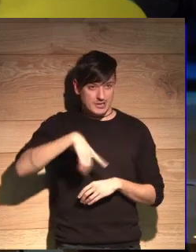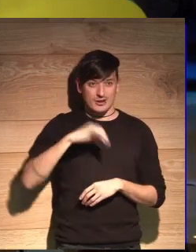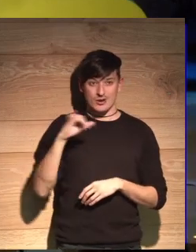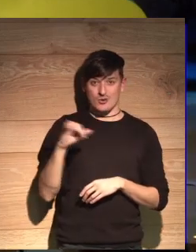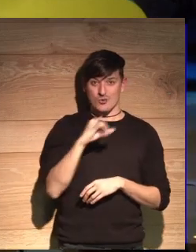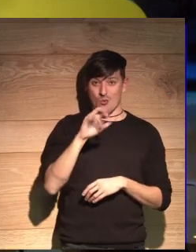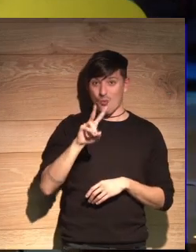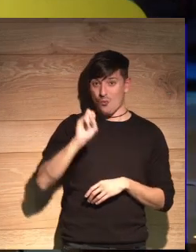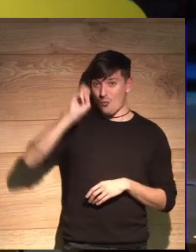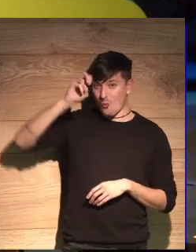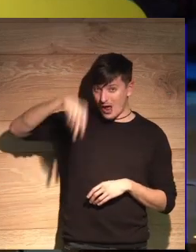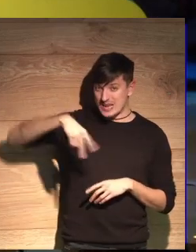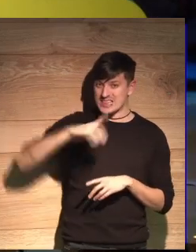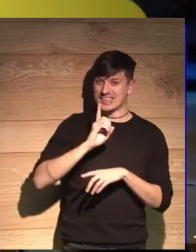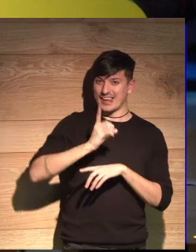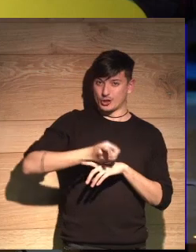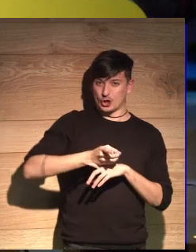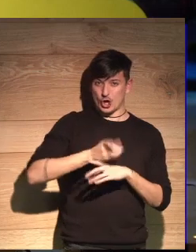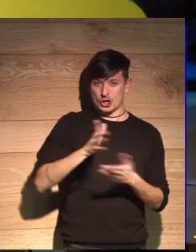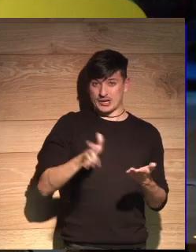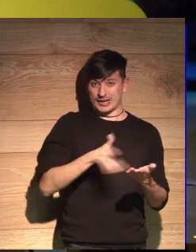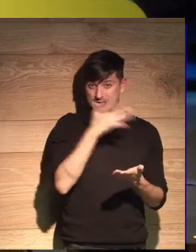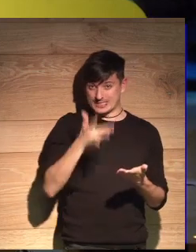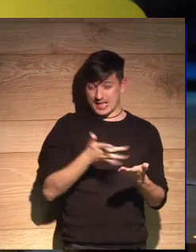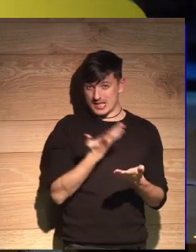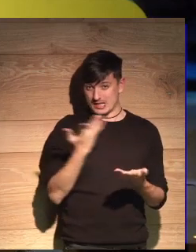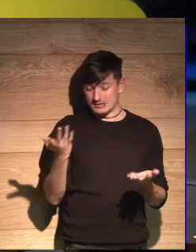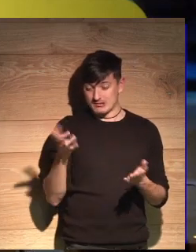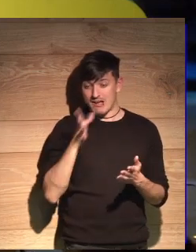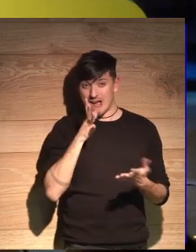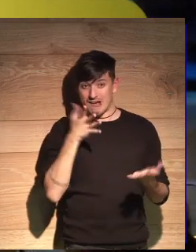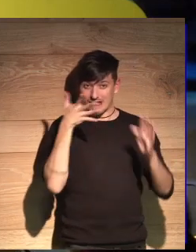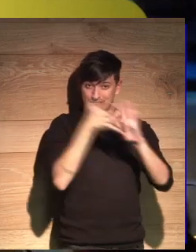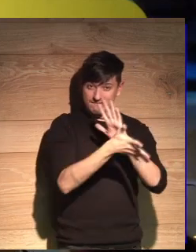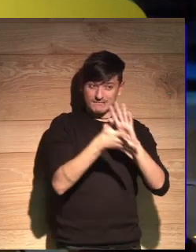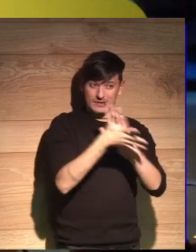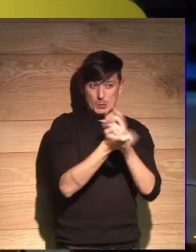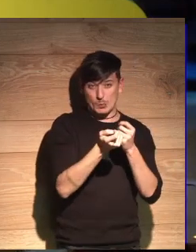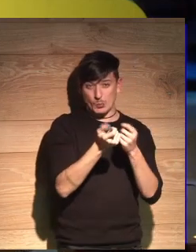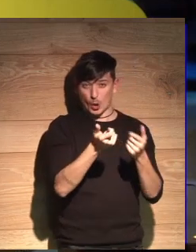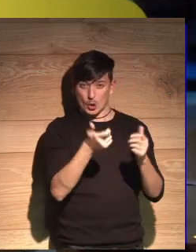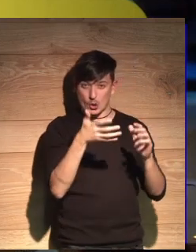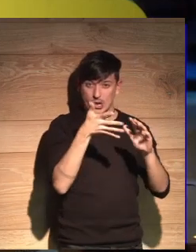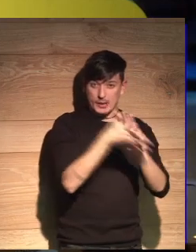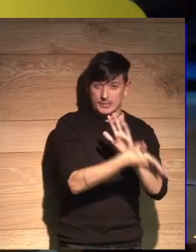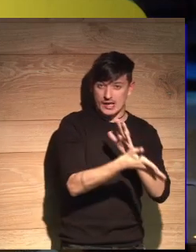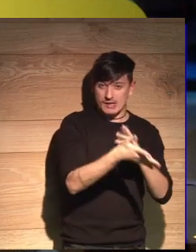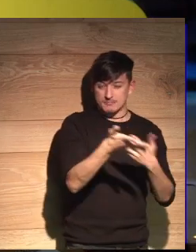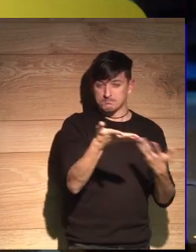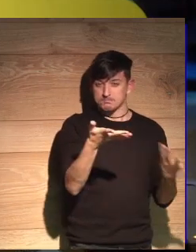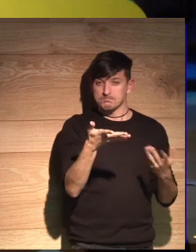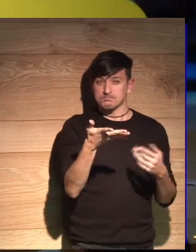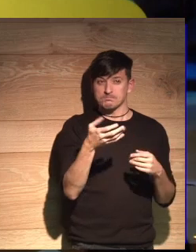event, and Juan as a magazine manager, because he's going to tell us now how